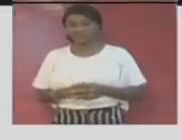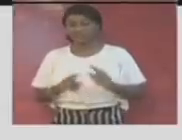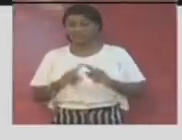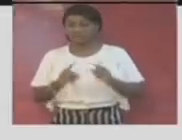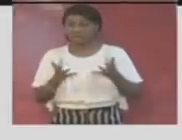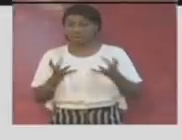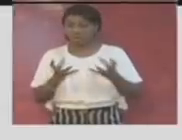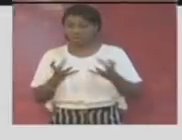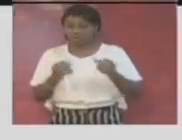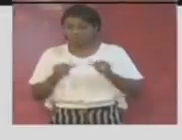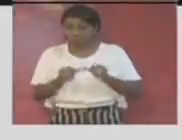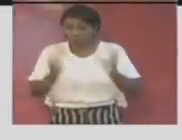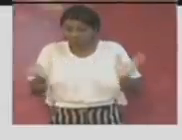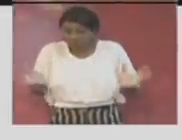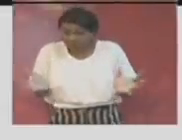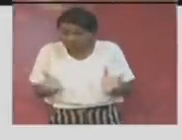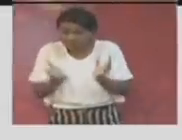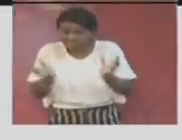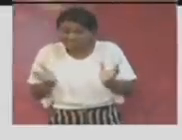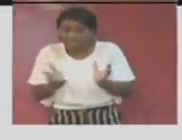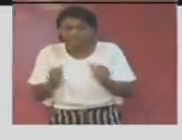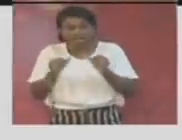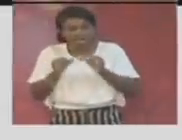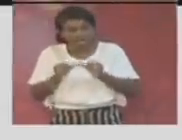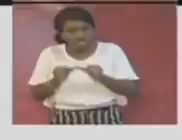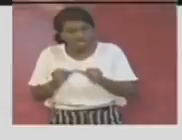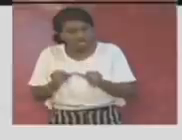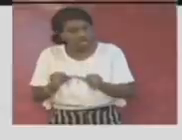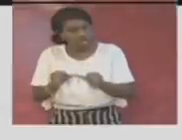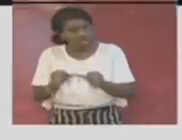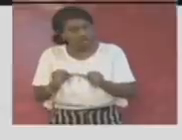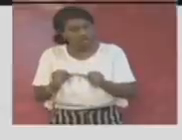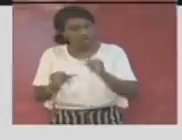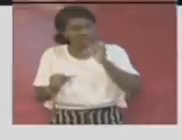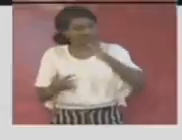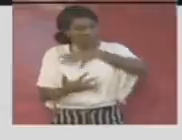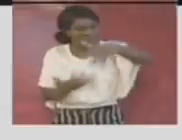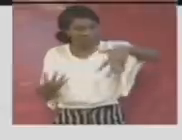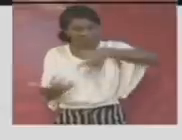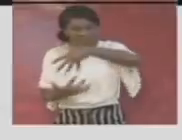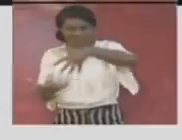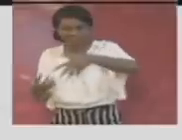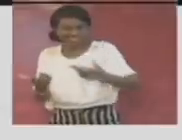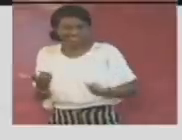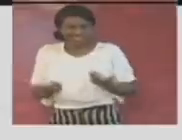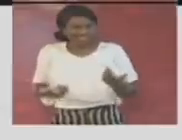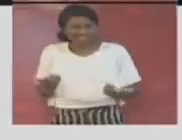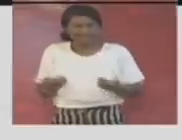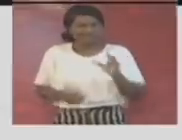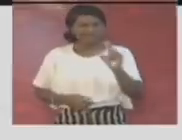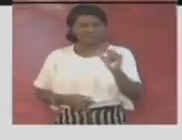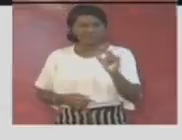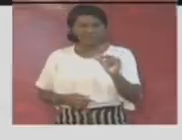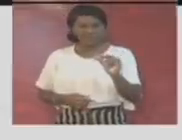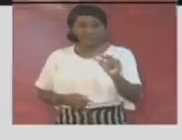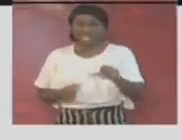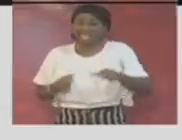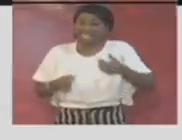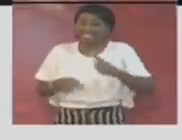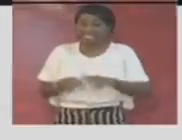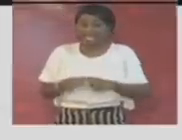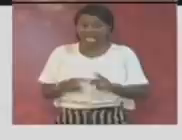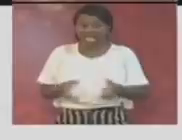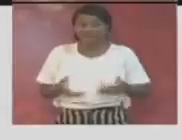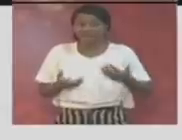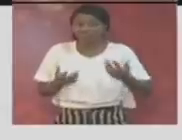encourage the population to stick to limiting those gatherings as much as possible. Anything that we do by way of gathering does show